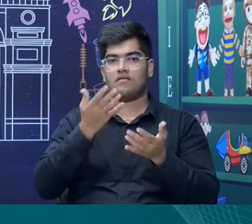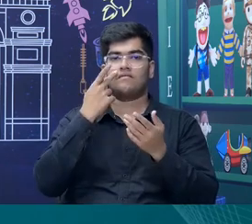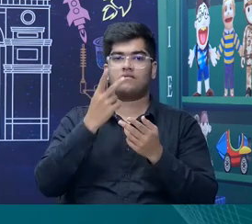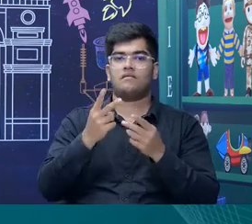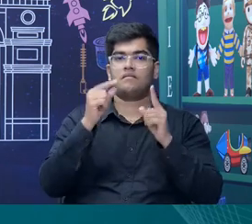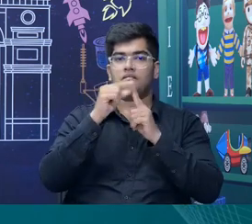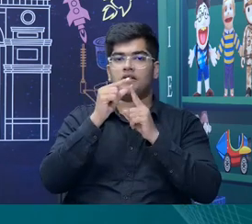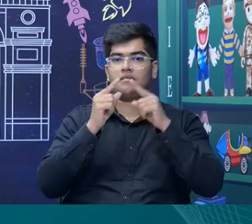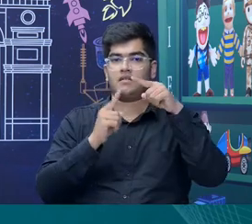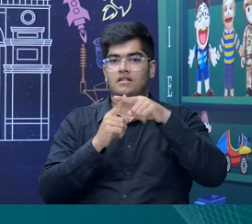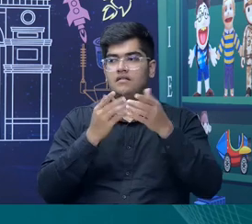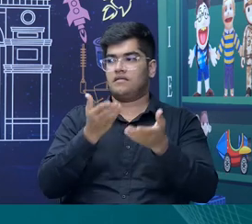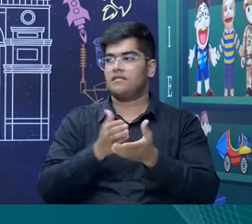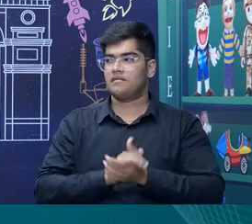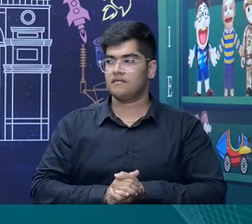first slide